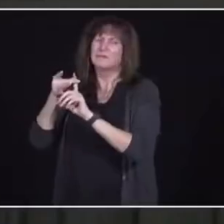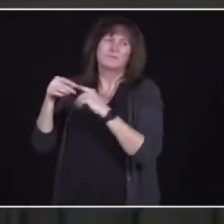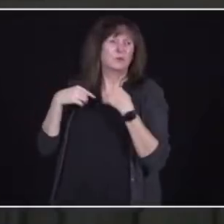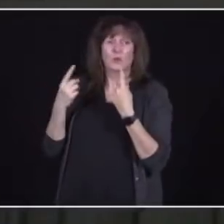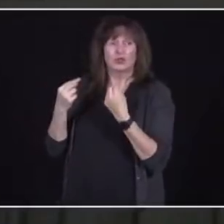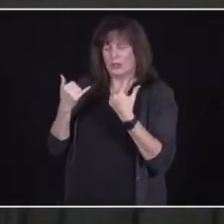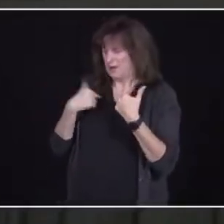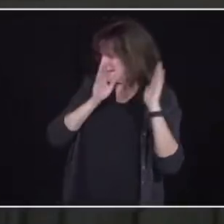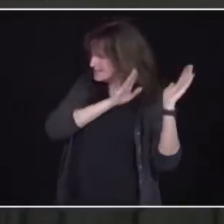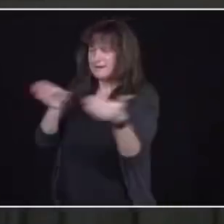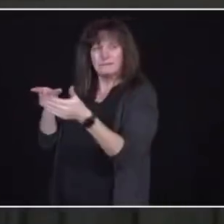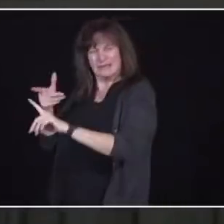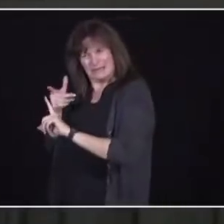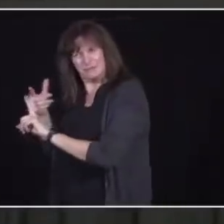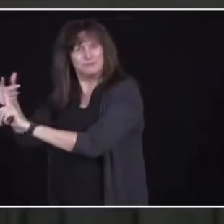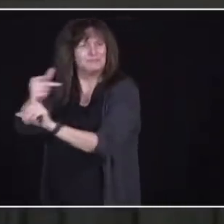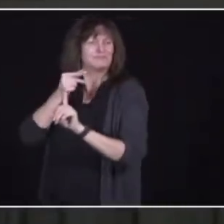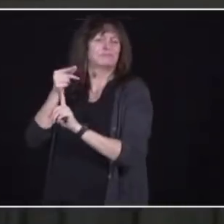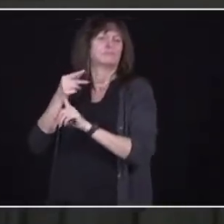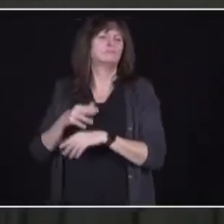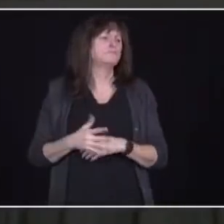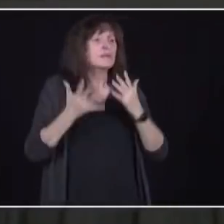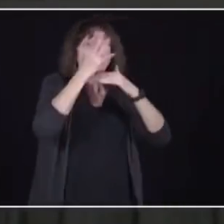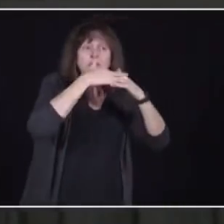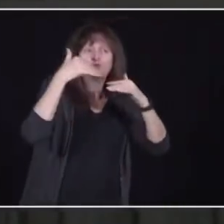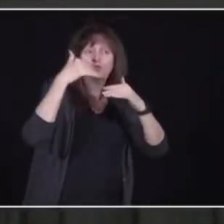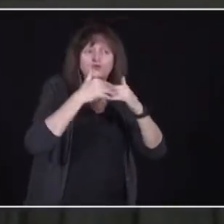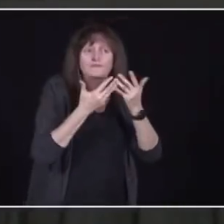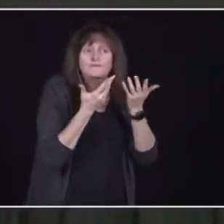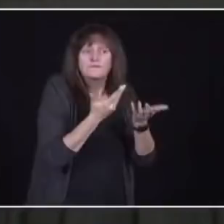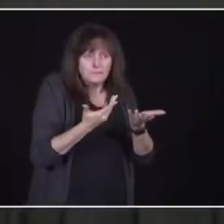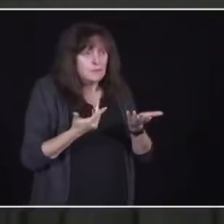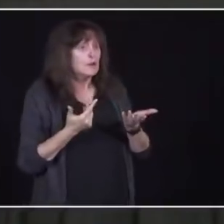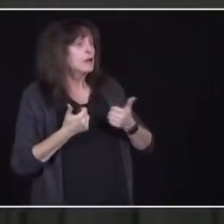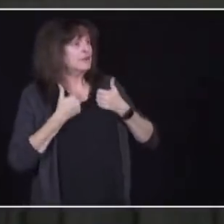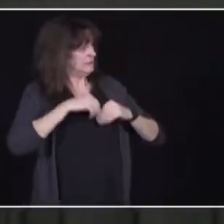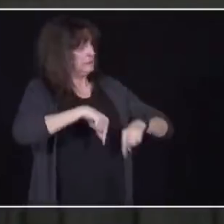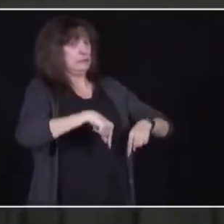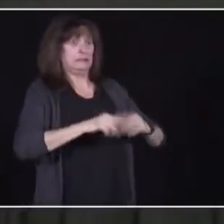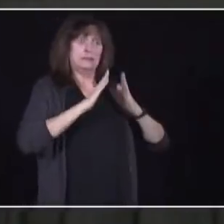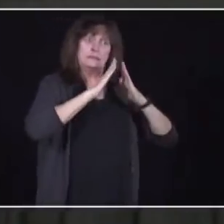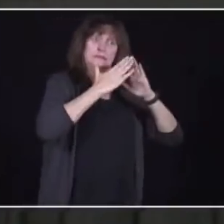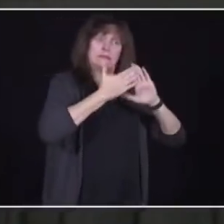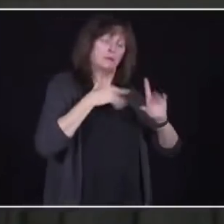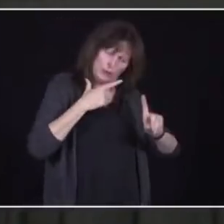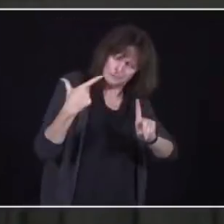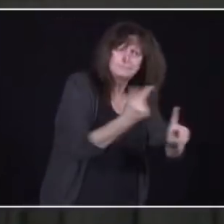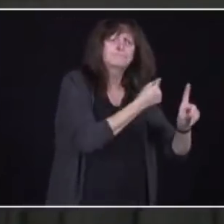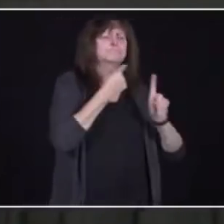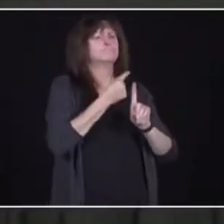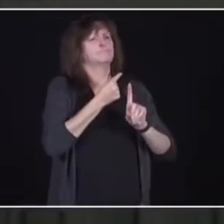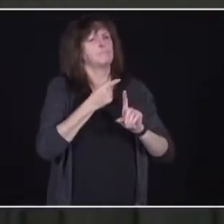That includes the urban Indigenous, and we're working now to how quickly we can get to those populations. And then thirdly, in Phase